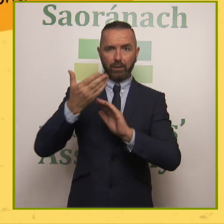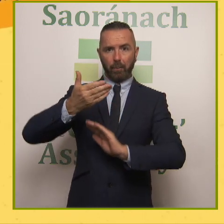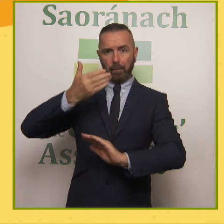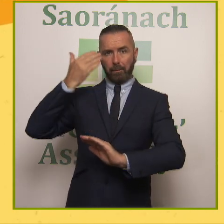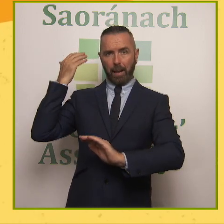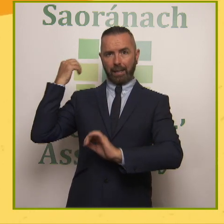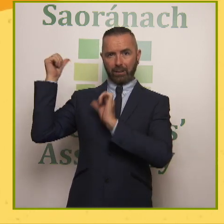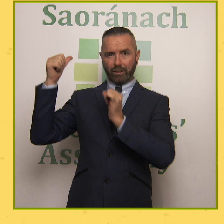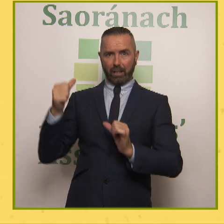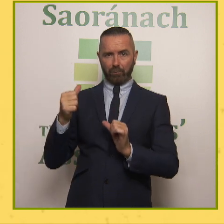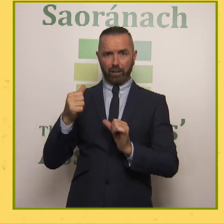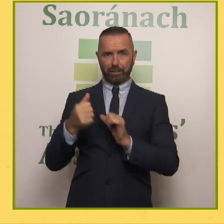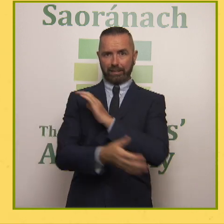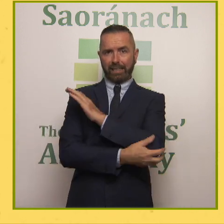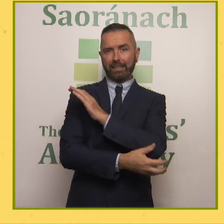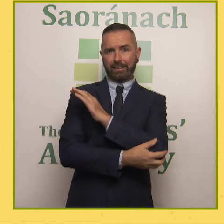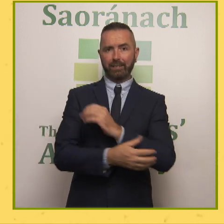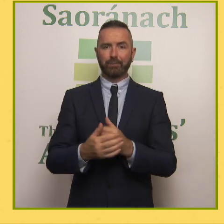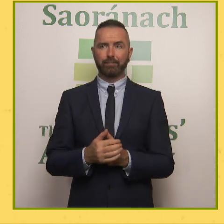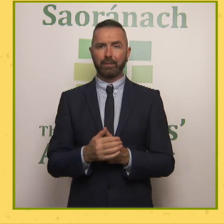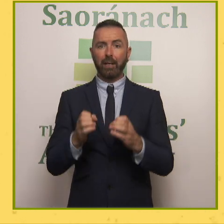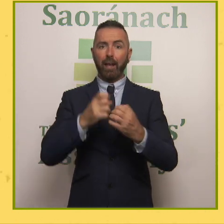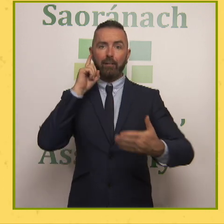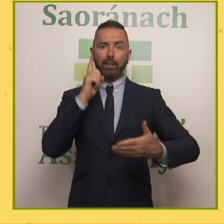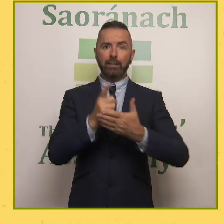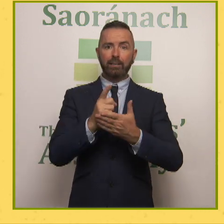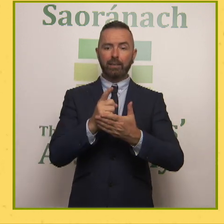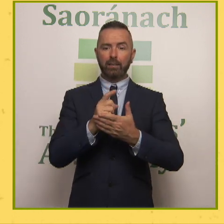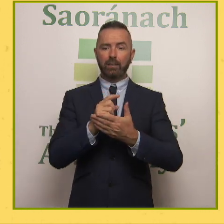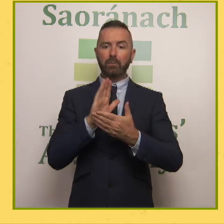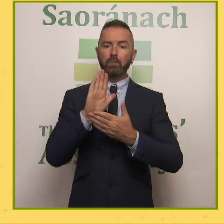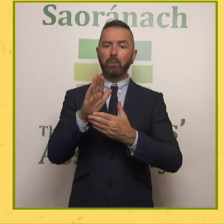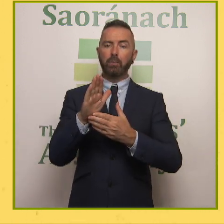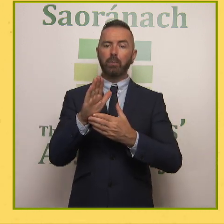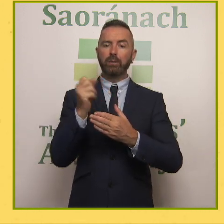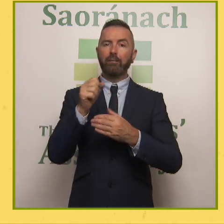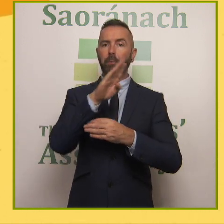generations. Every decision must take biodiversity into account.